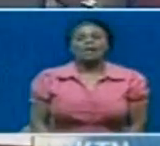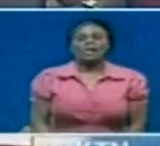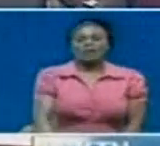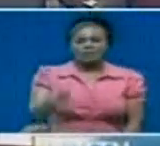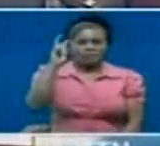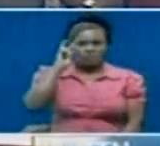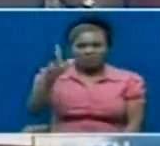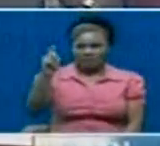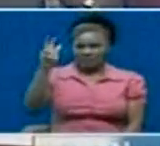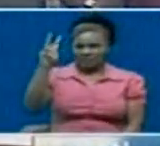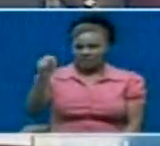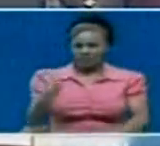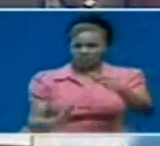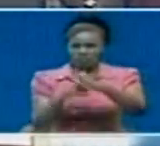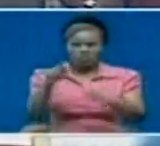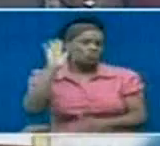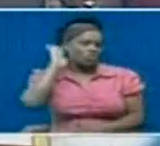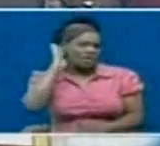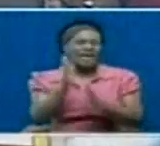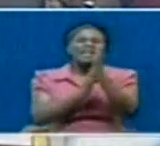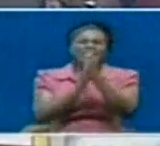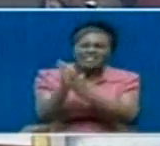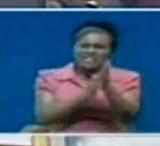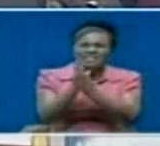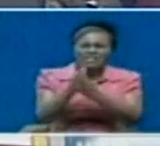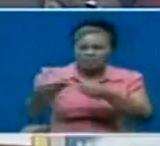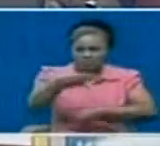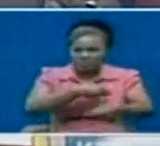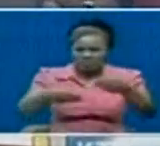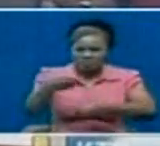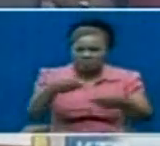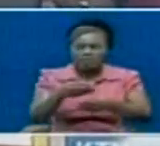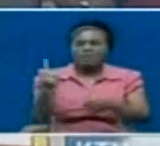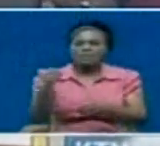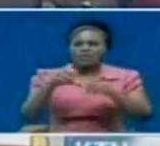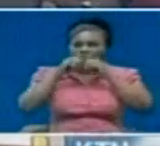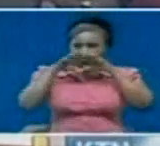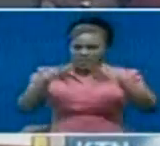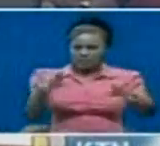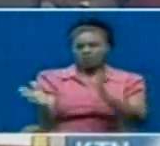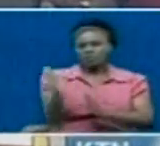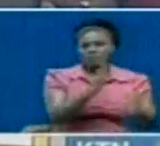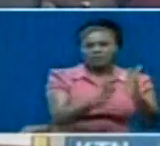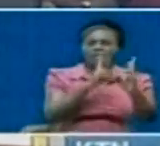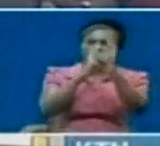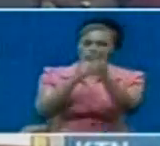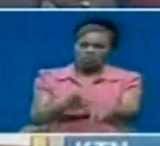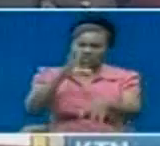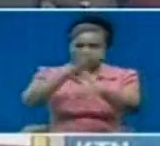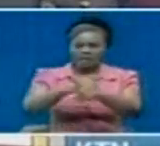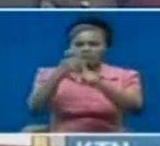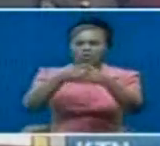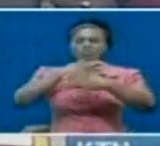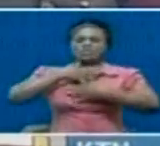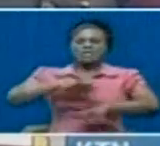You're watching KTN Prime, and we've just had an interesting discussion with the Principal Secretary, Ministry of Devolution and Planning, on the reports that you're getting from